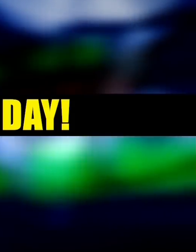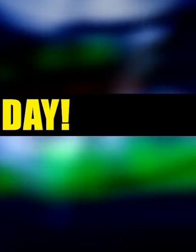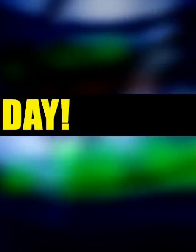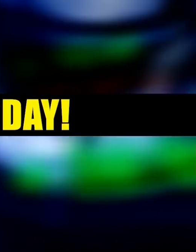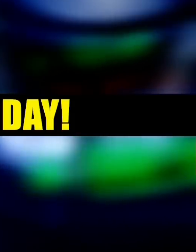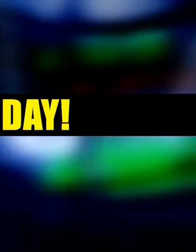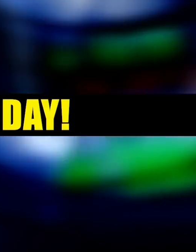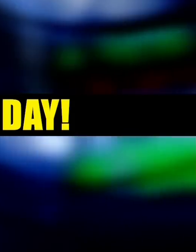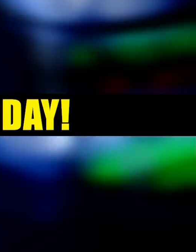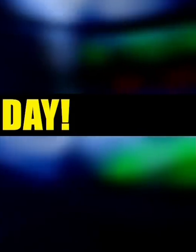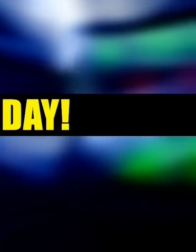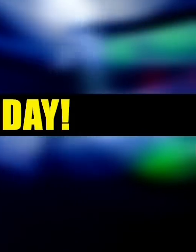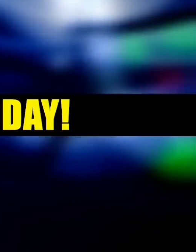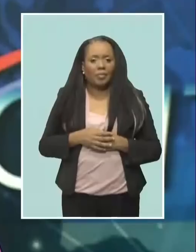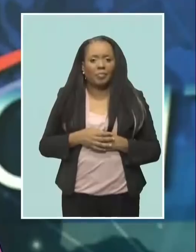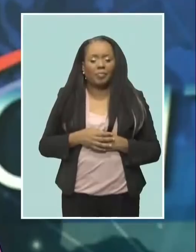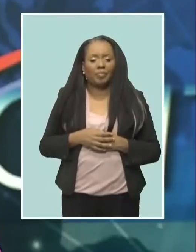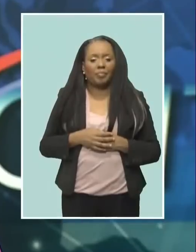market.